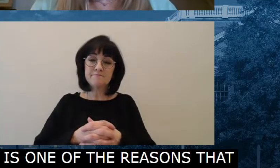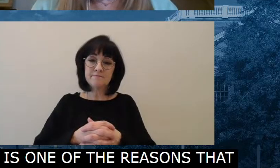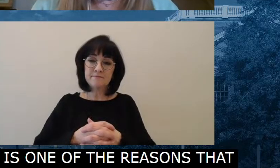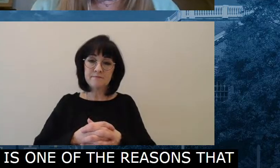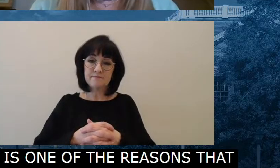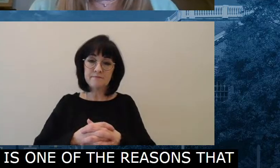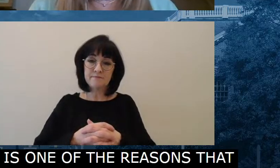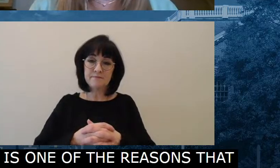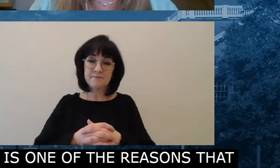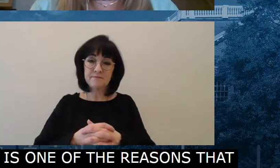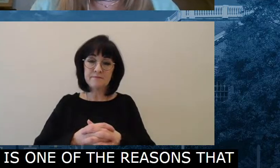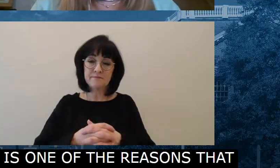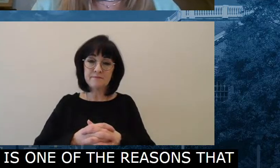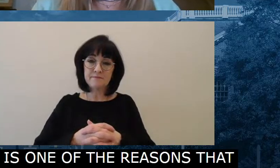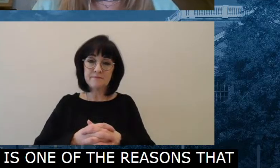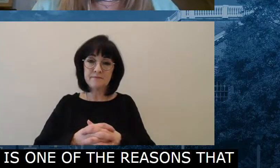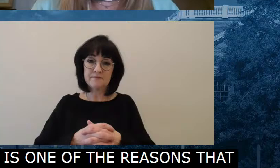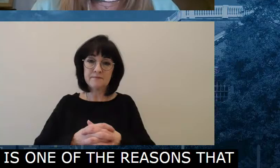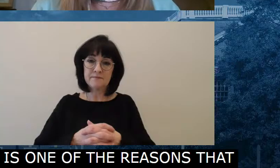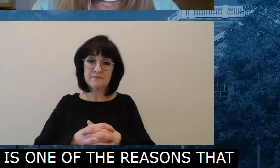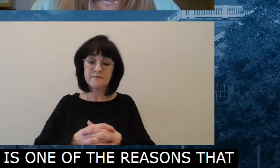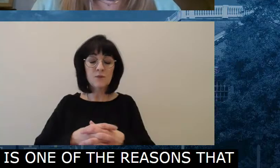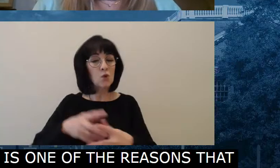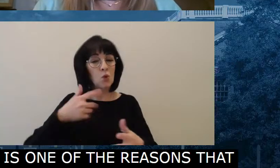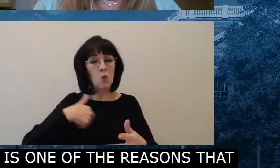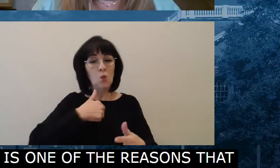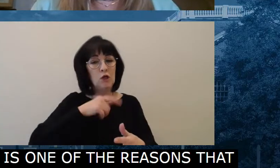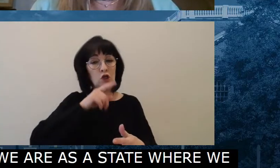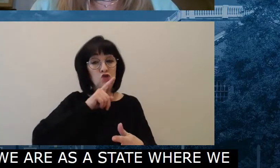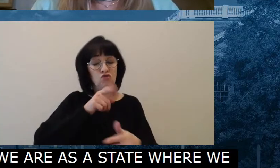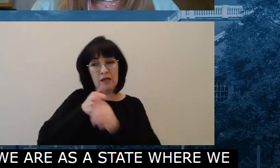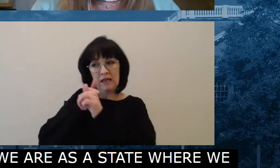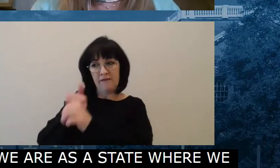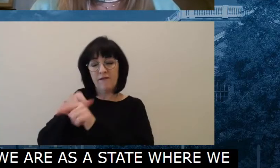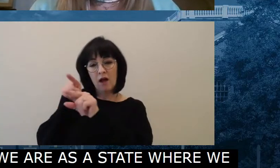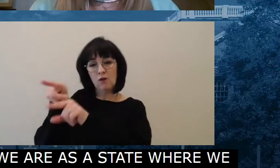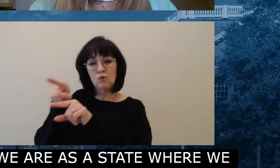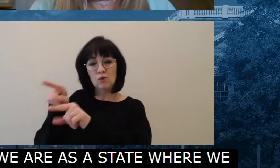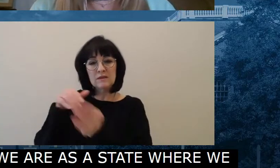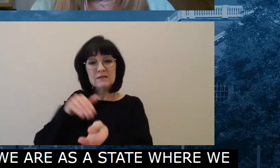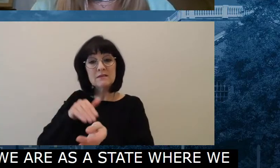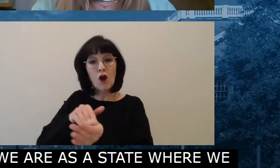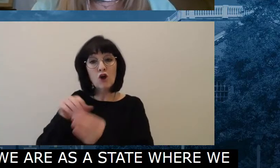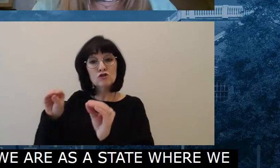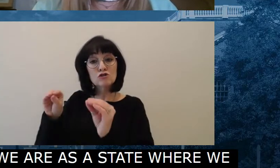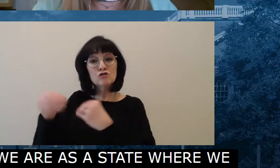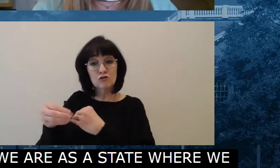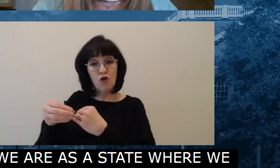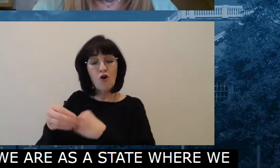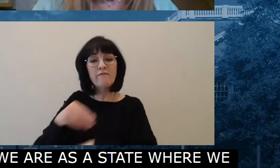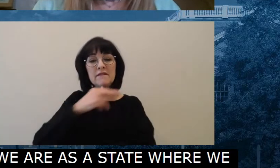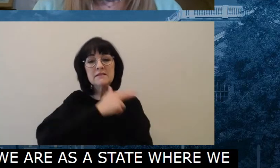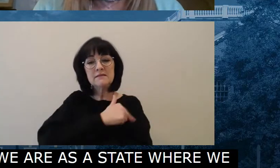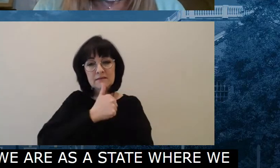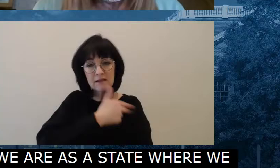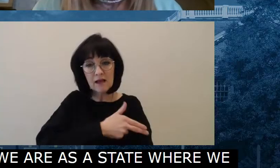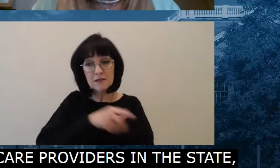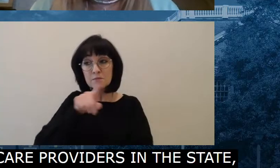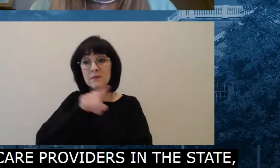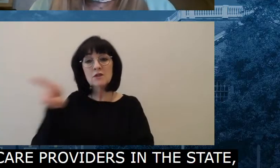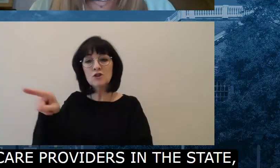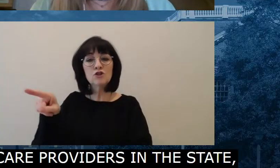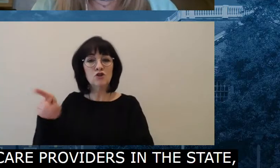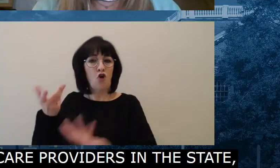we're really looking to our healthcare providers in the states, our hospitals in the state who have